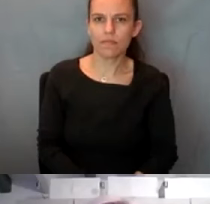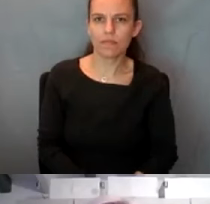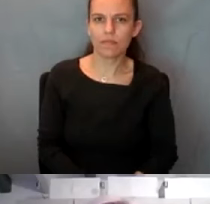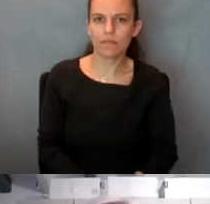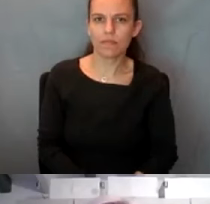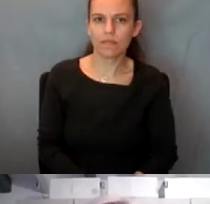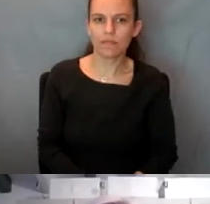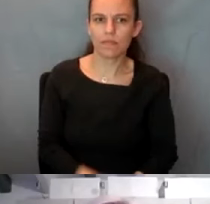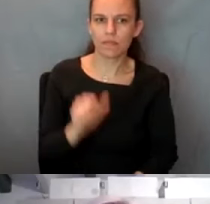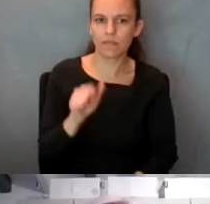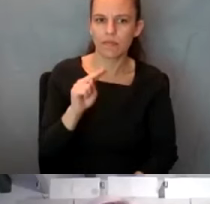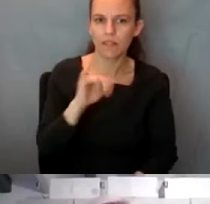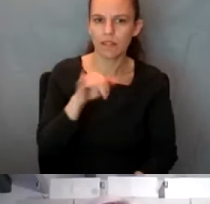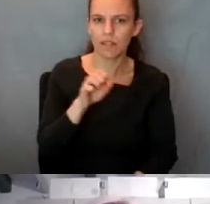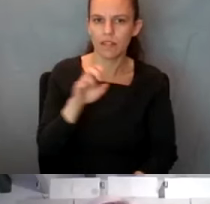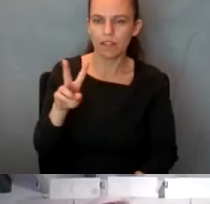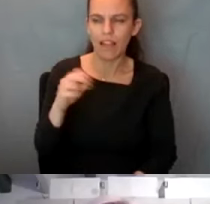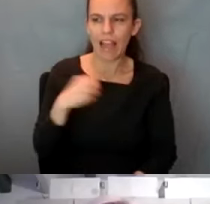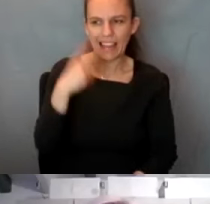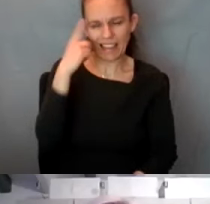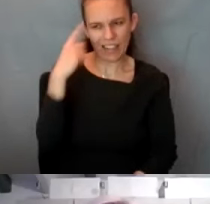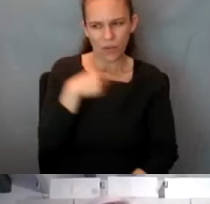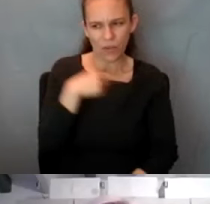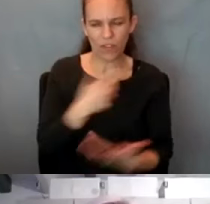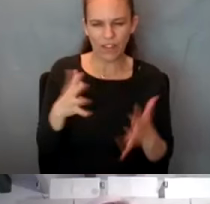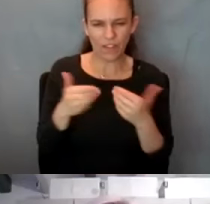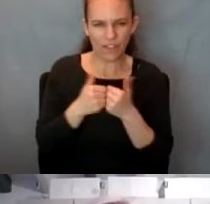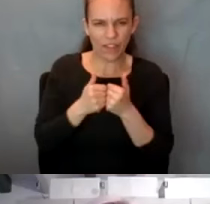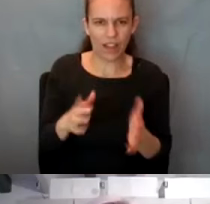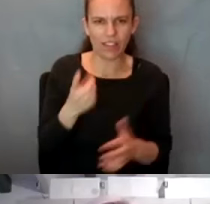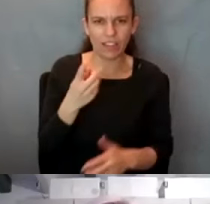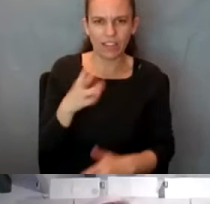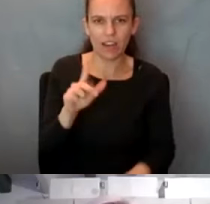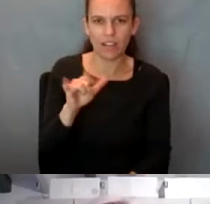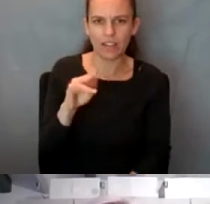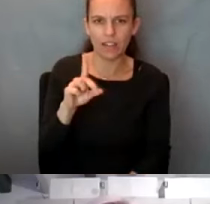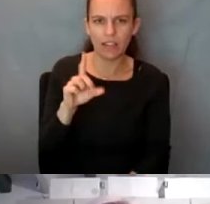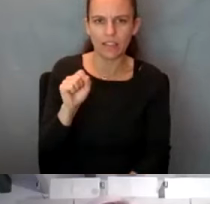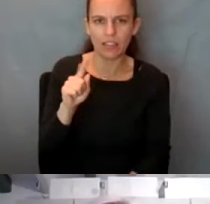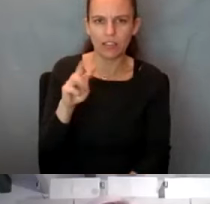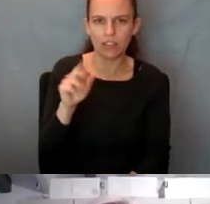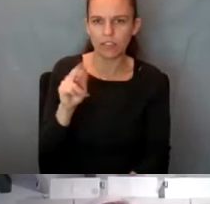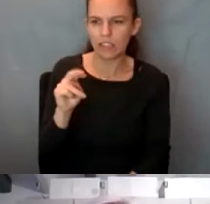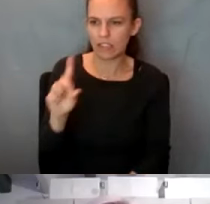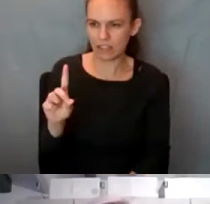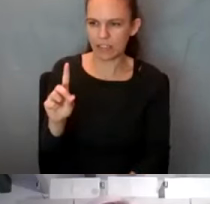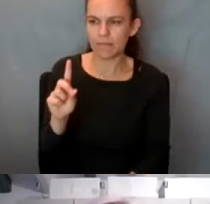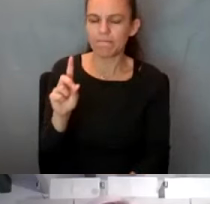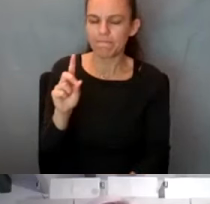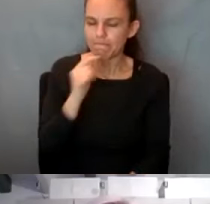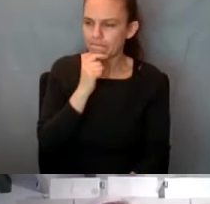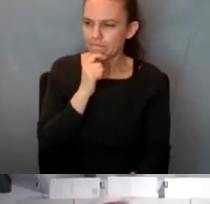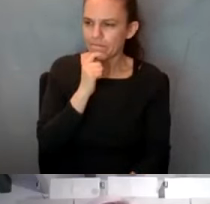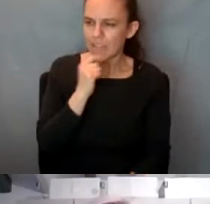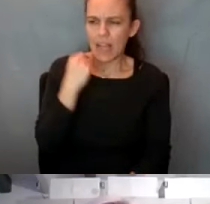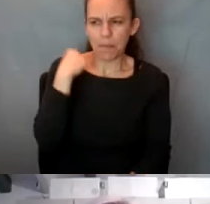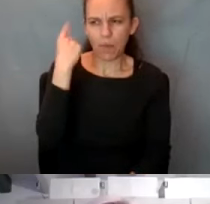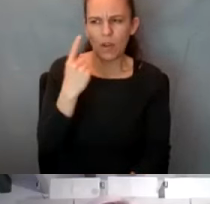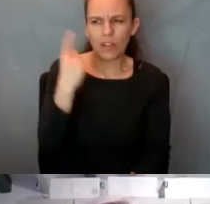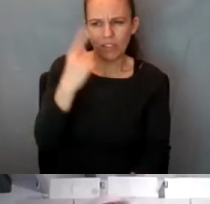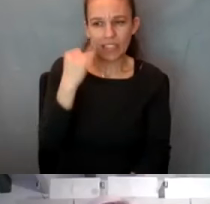I think we've lost Dr. Lindstrom. I was wondering if your